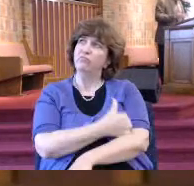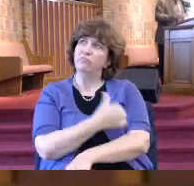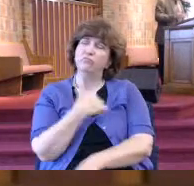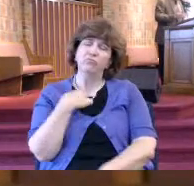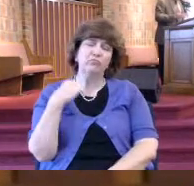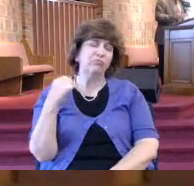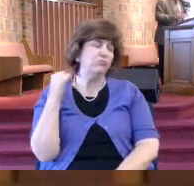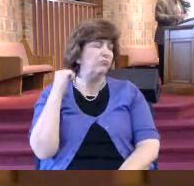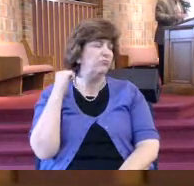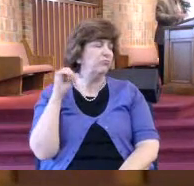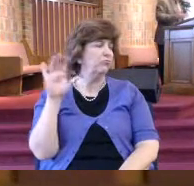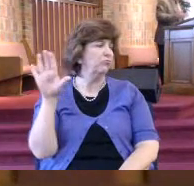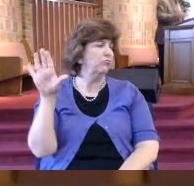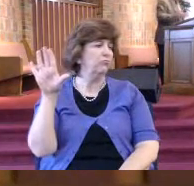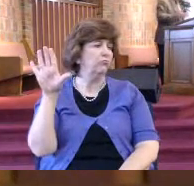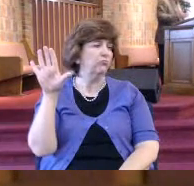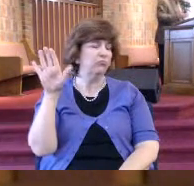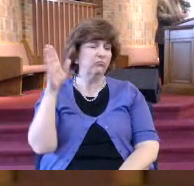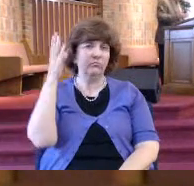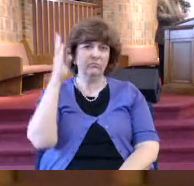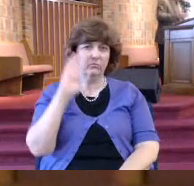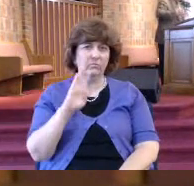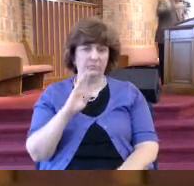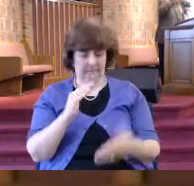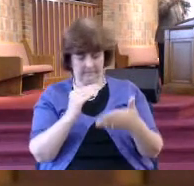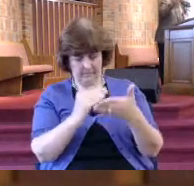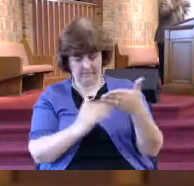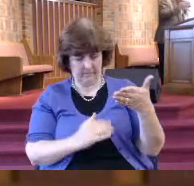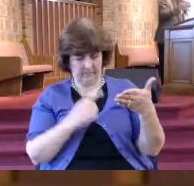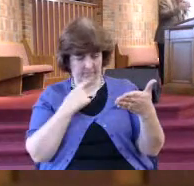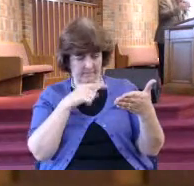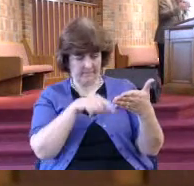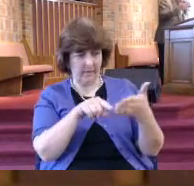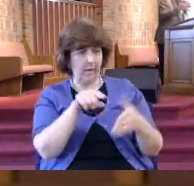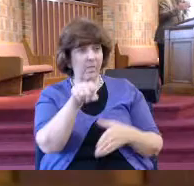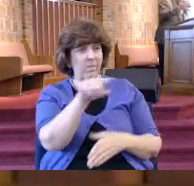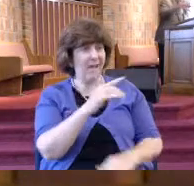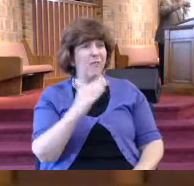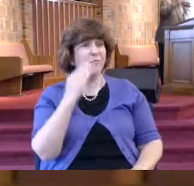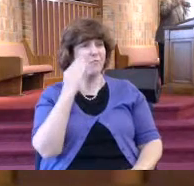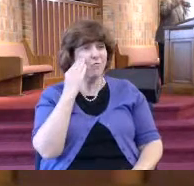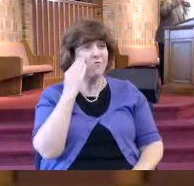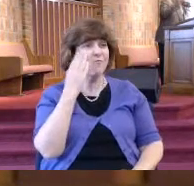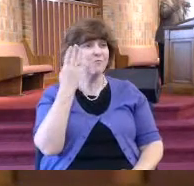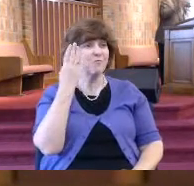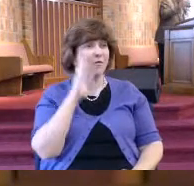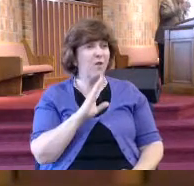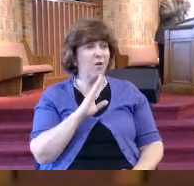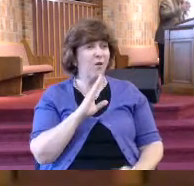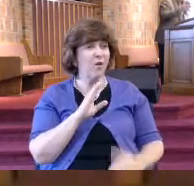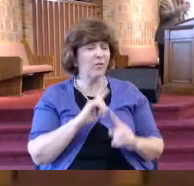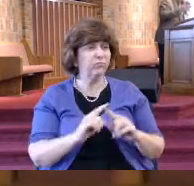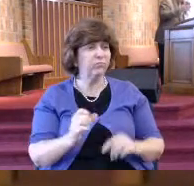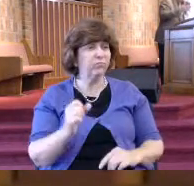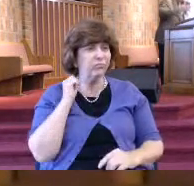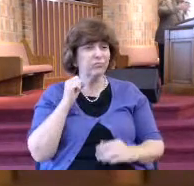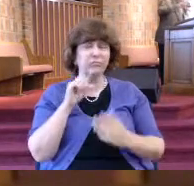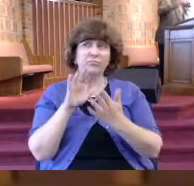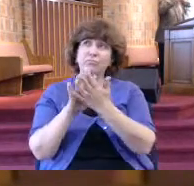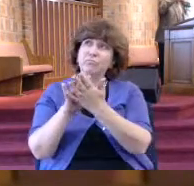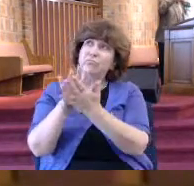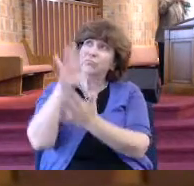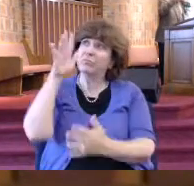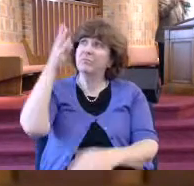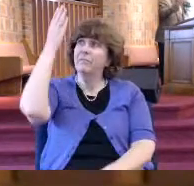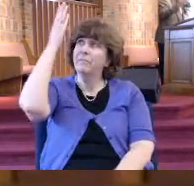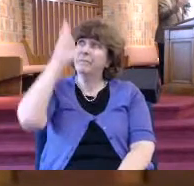of those who are here. Verse 21, they knew God, but they would not glorify Him as God,